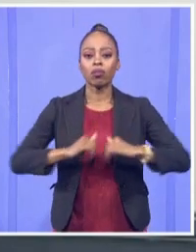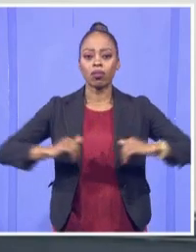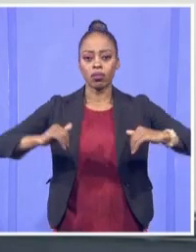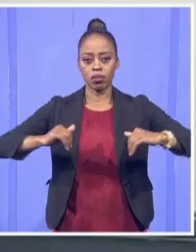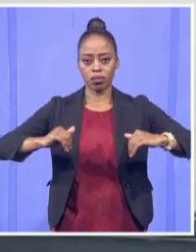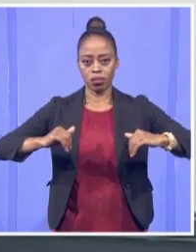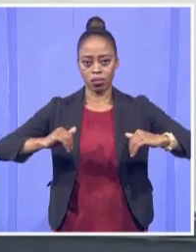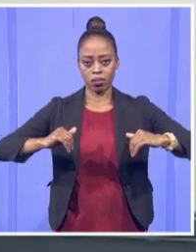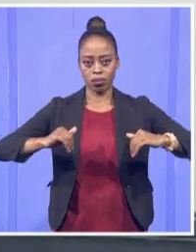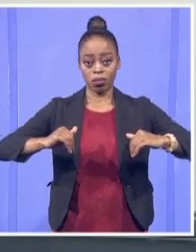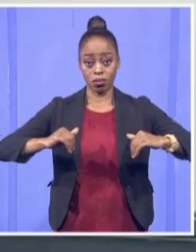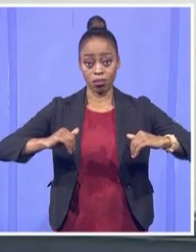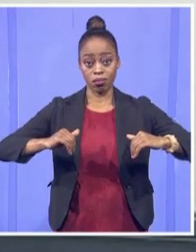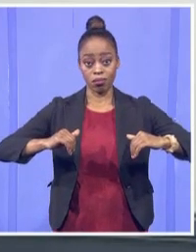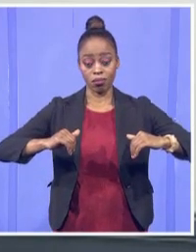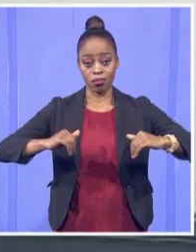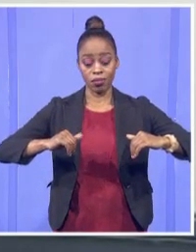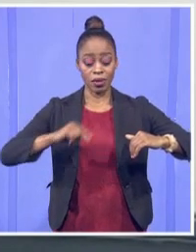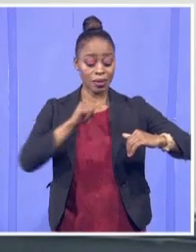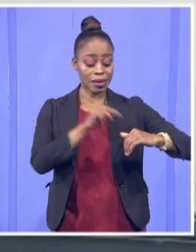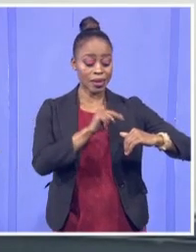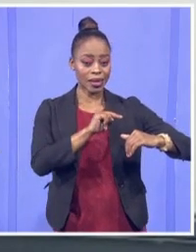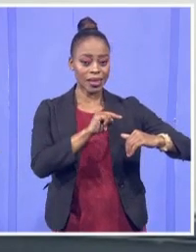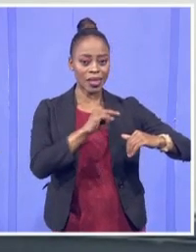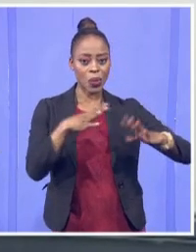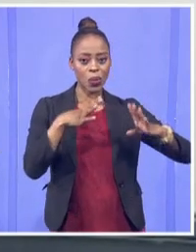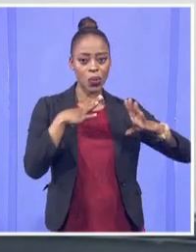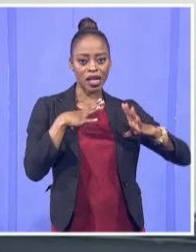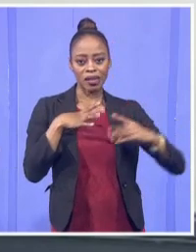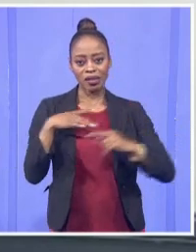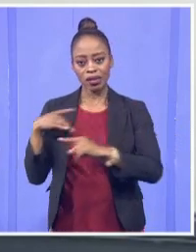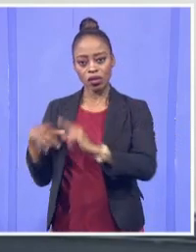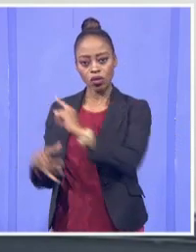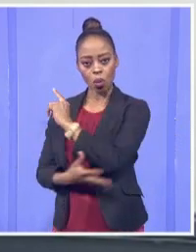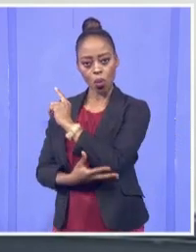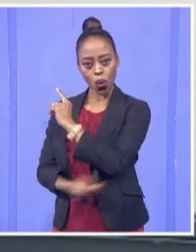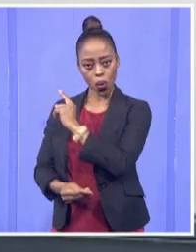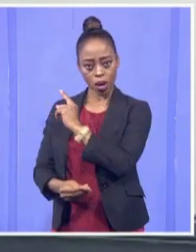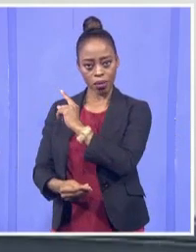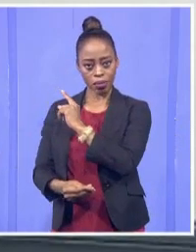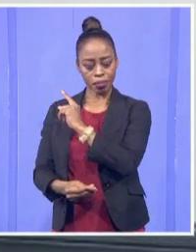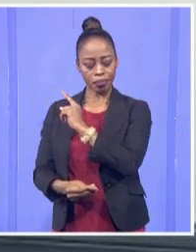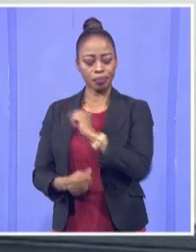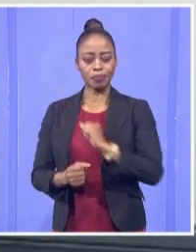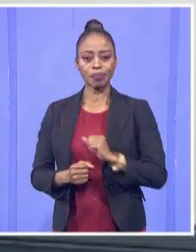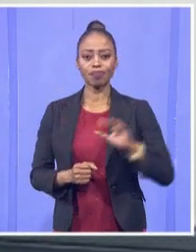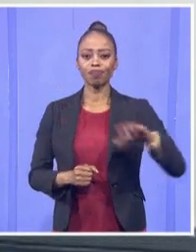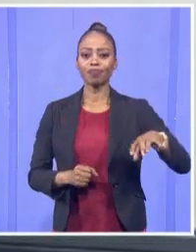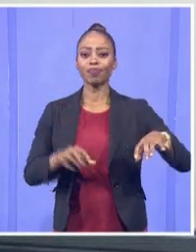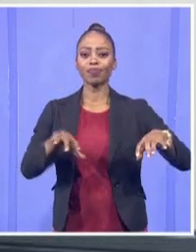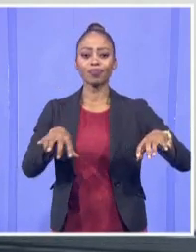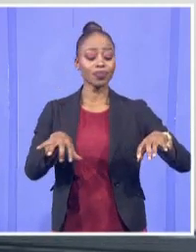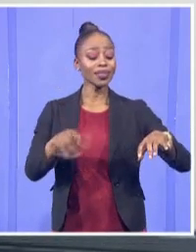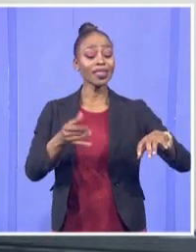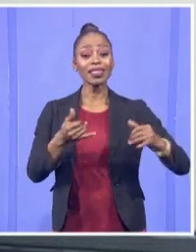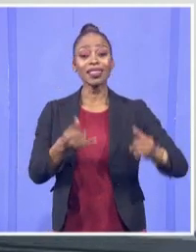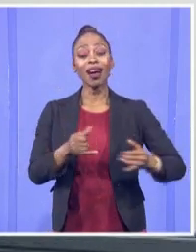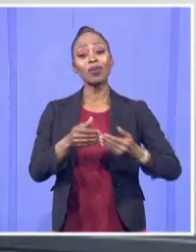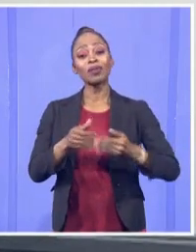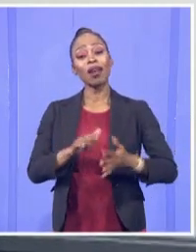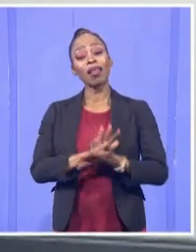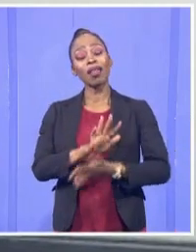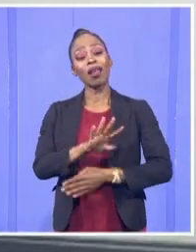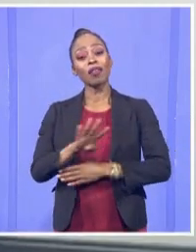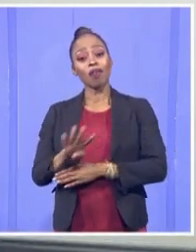two parts, those that are privileged and those that are not privileged. With the opening of the 1994